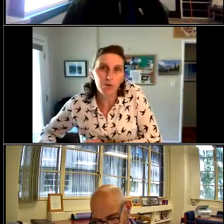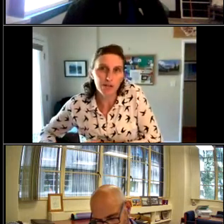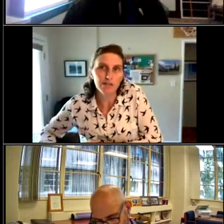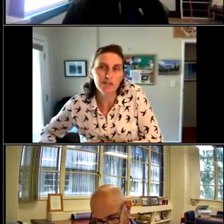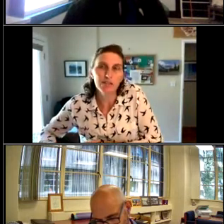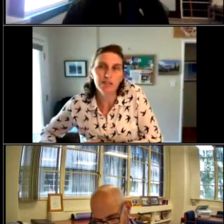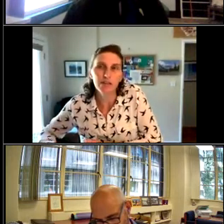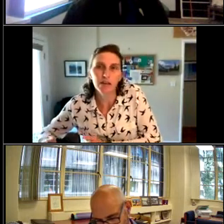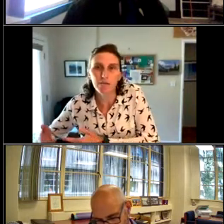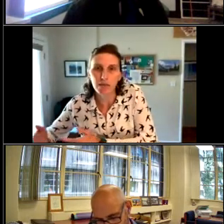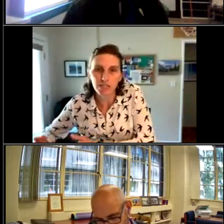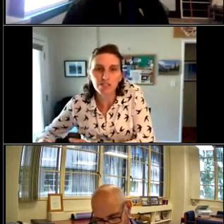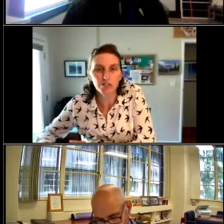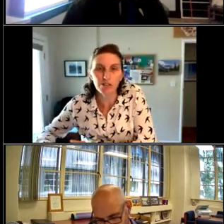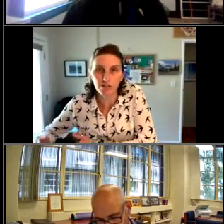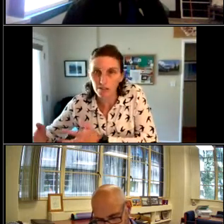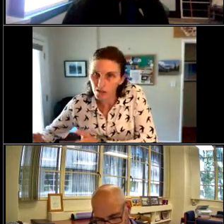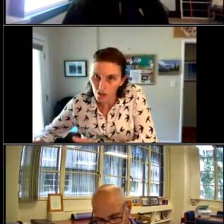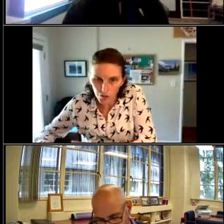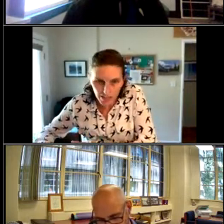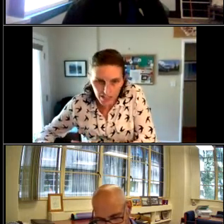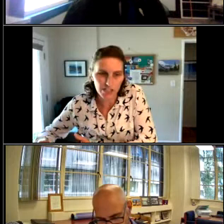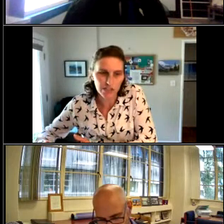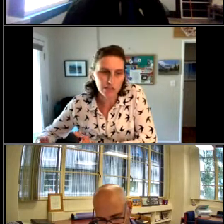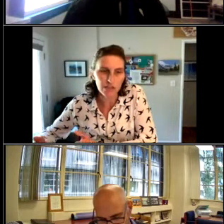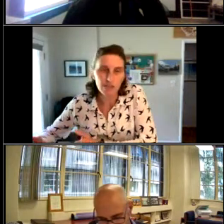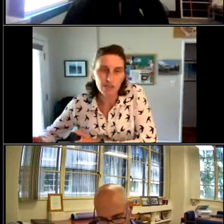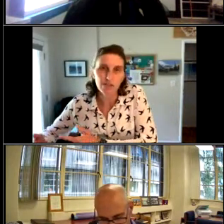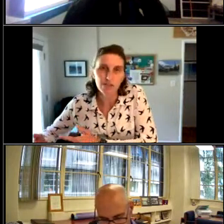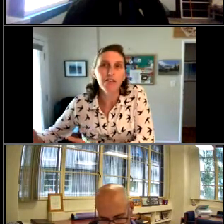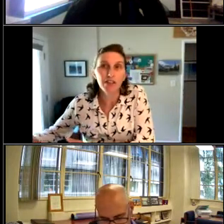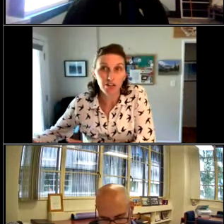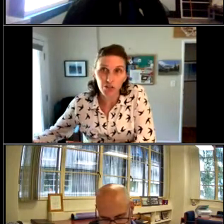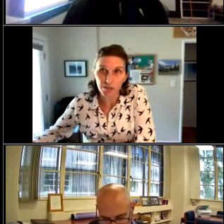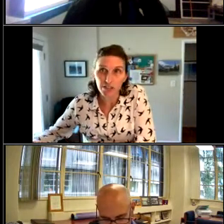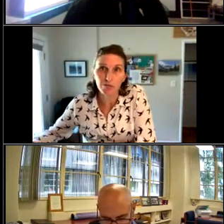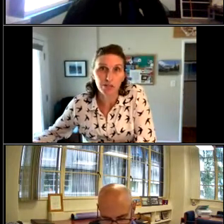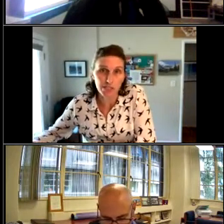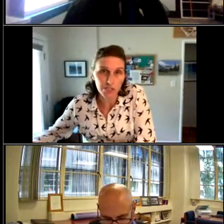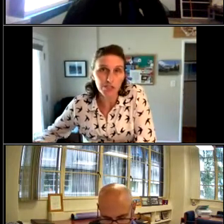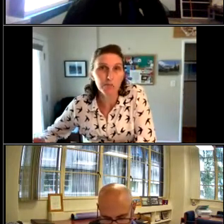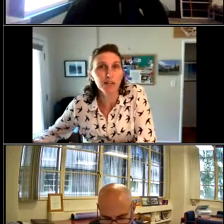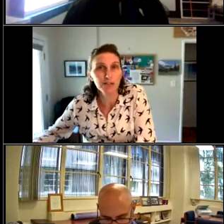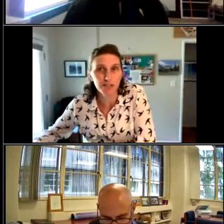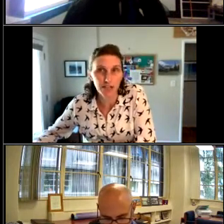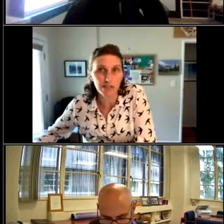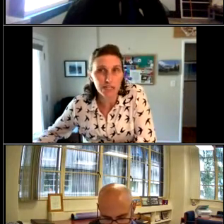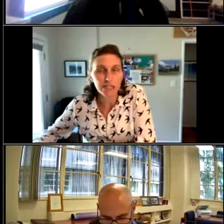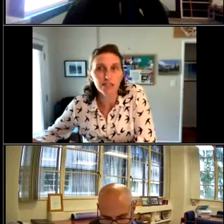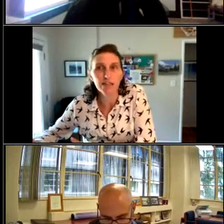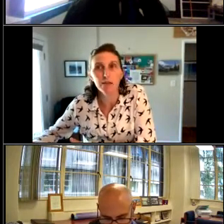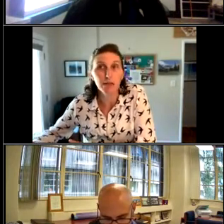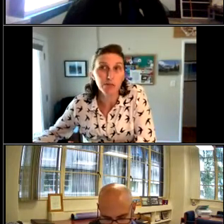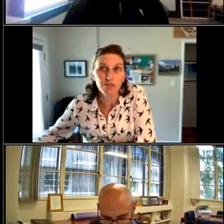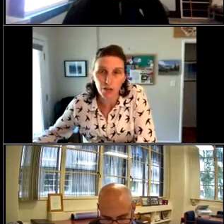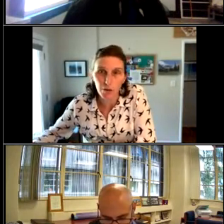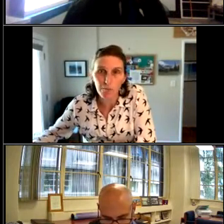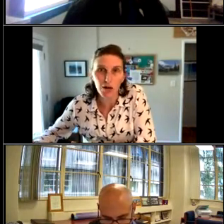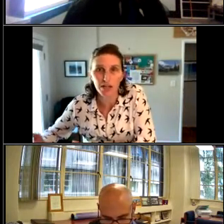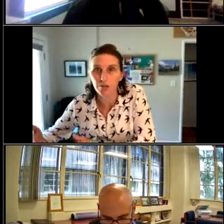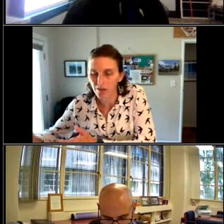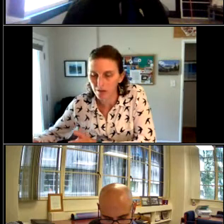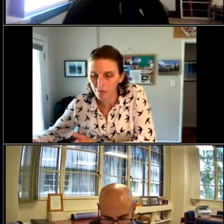very important in certain locations to have that ongoing relationship and understand the needs, and then be able